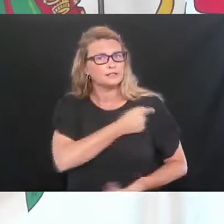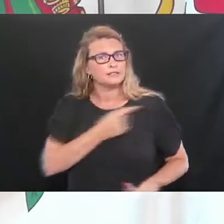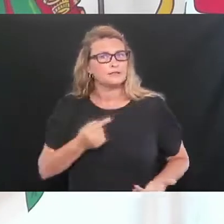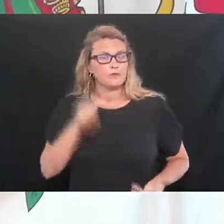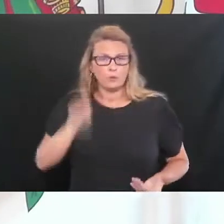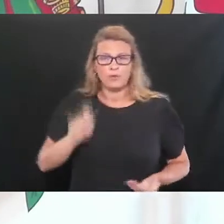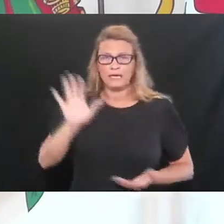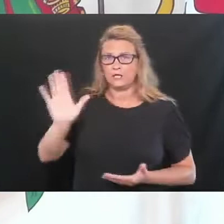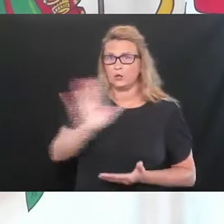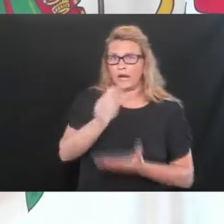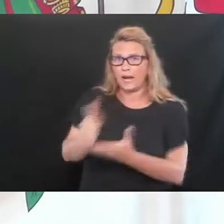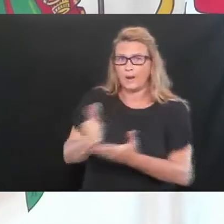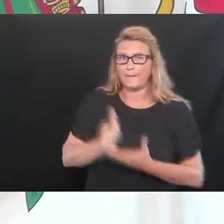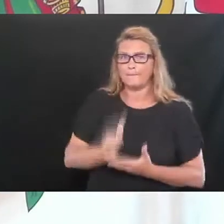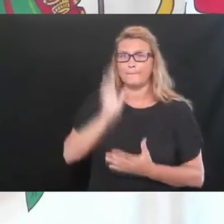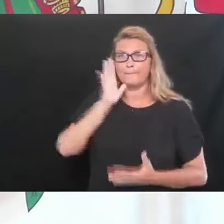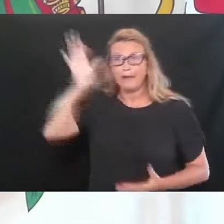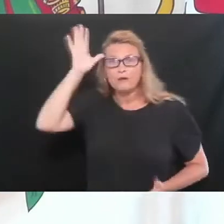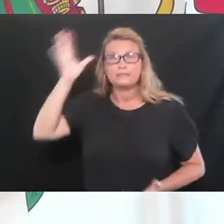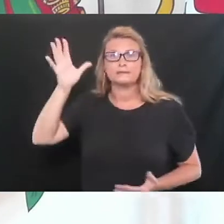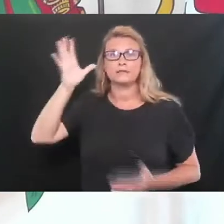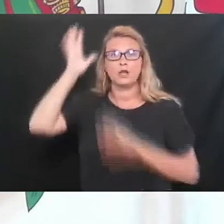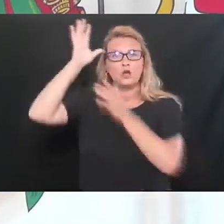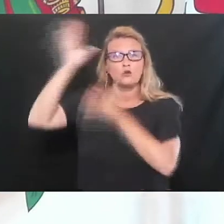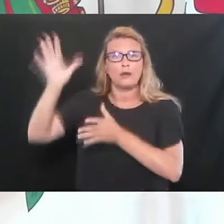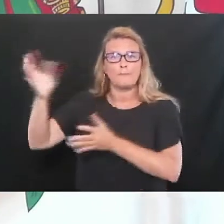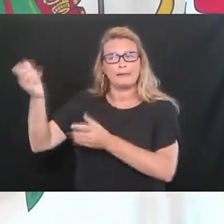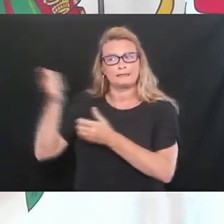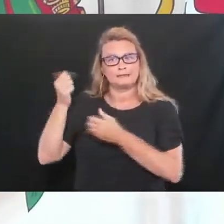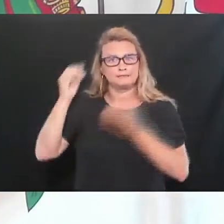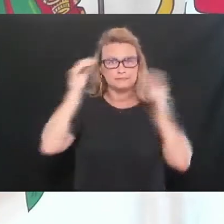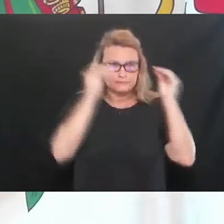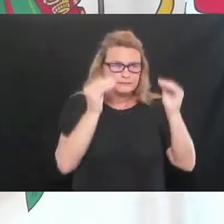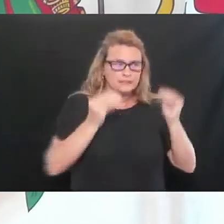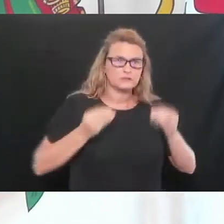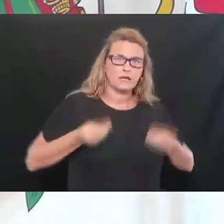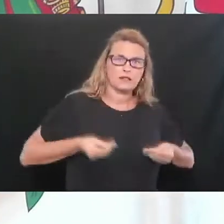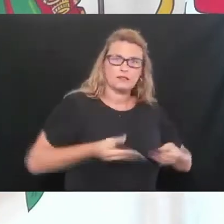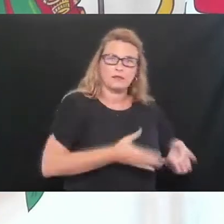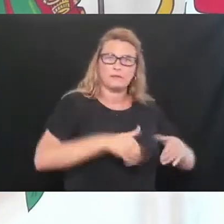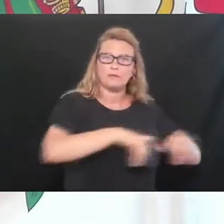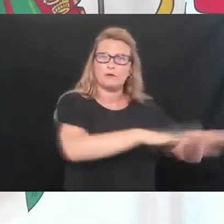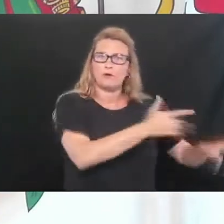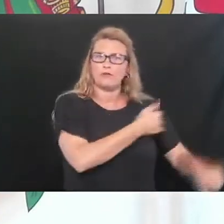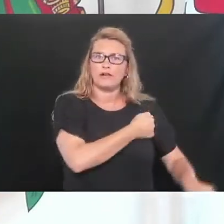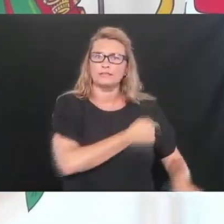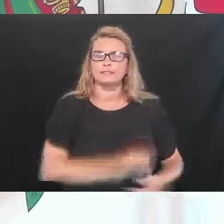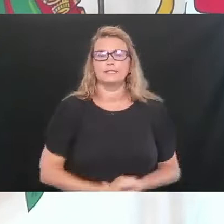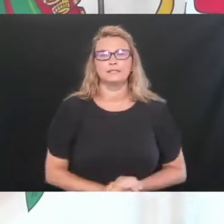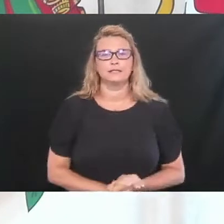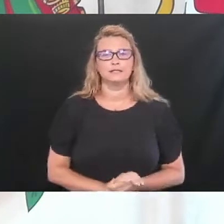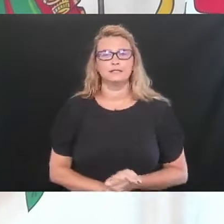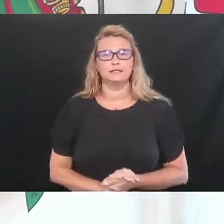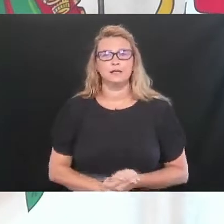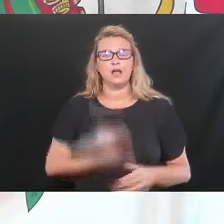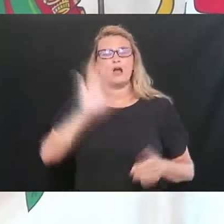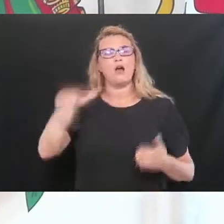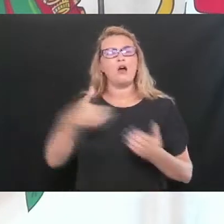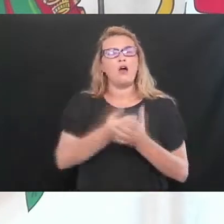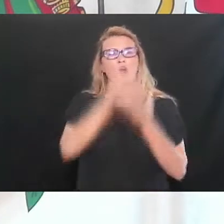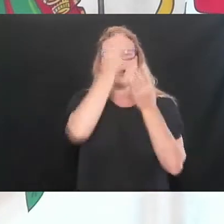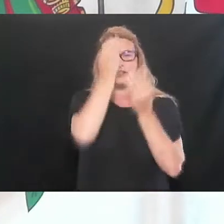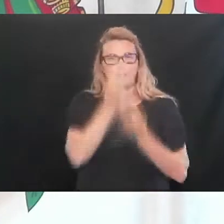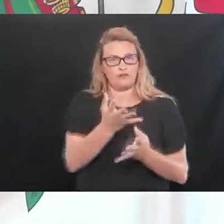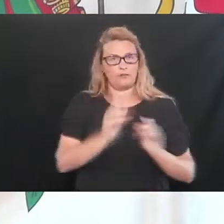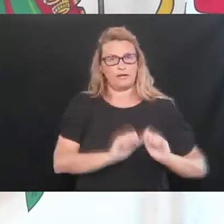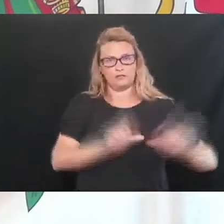help from our parents and help from our grandparents there. All the COVID information is up on that, you know, on the info